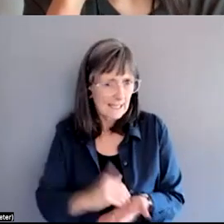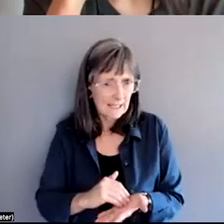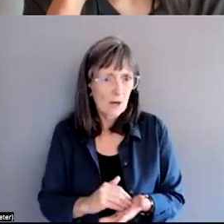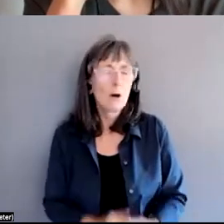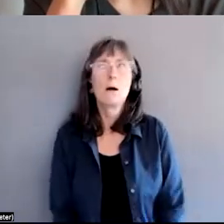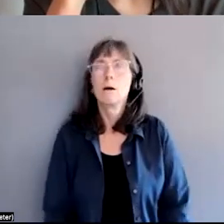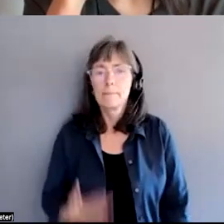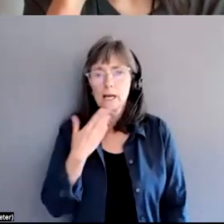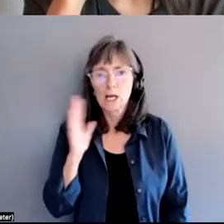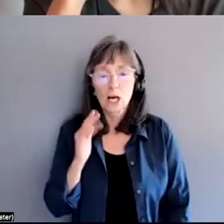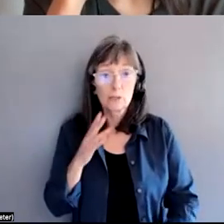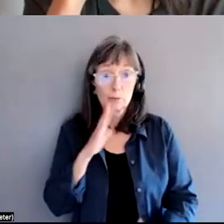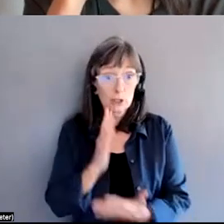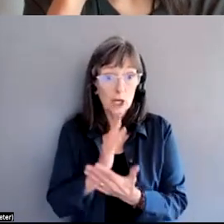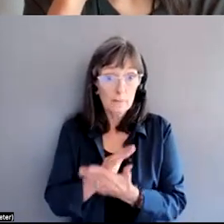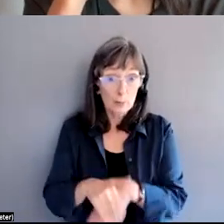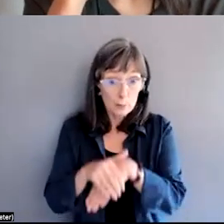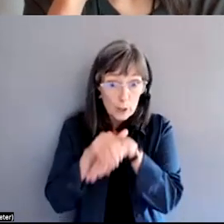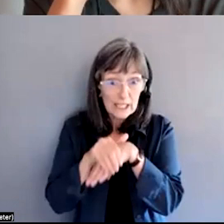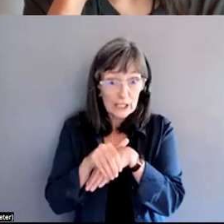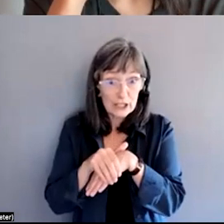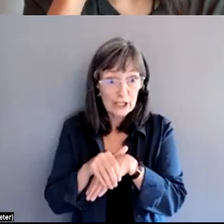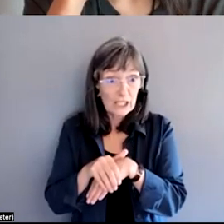about British genre fiction for a moment?